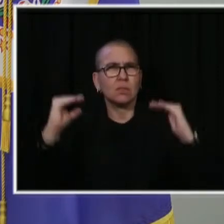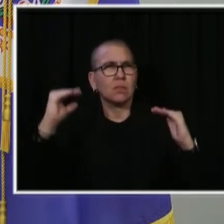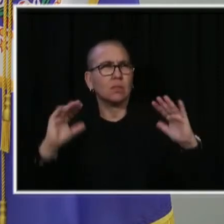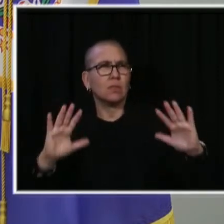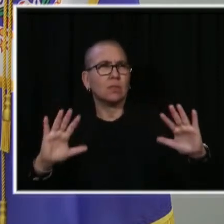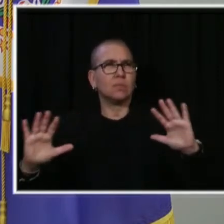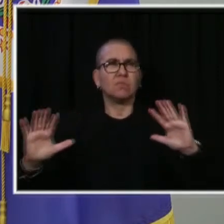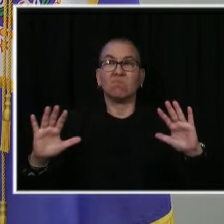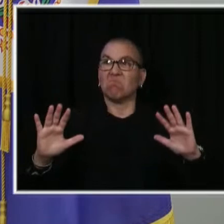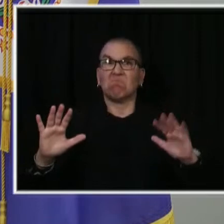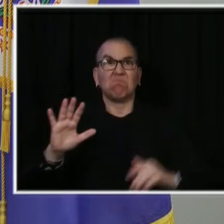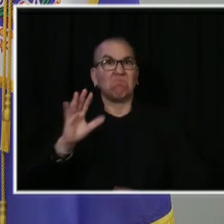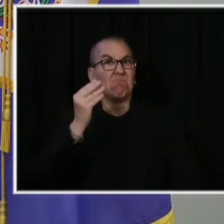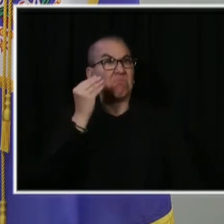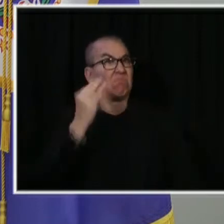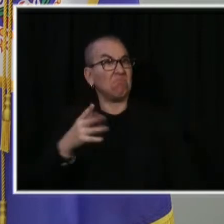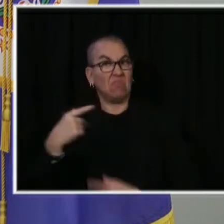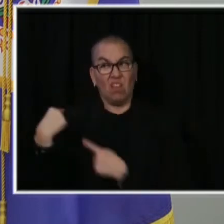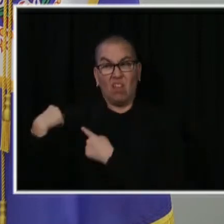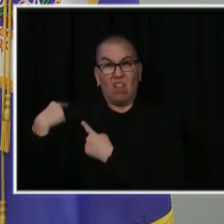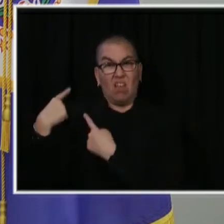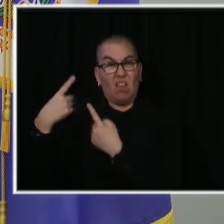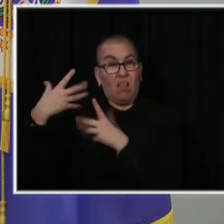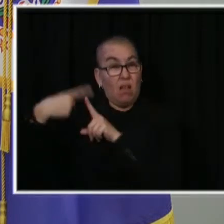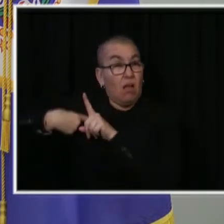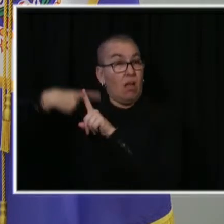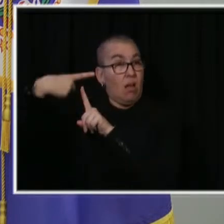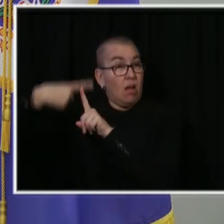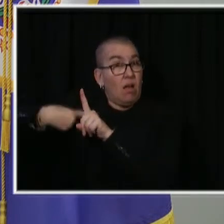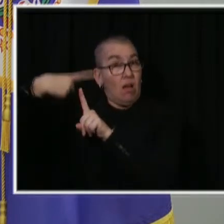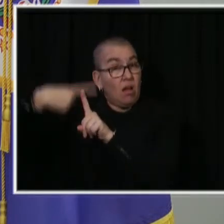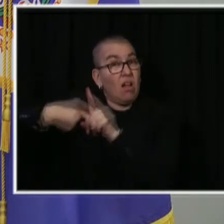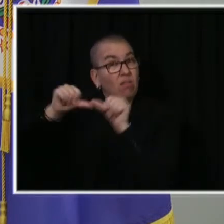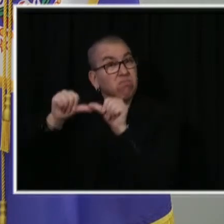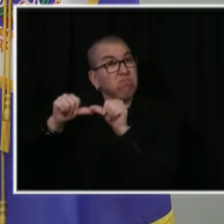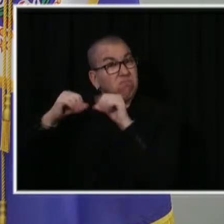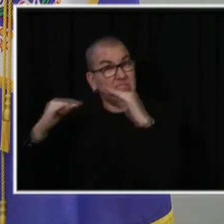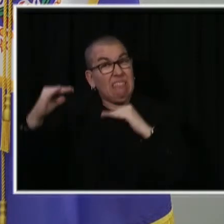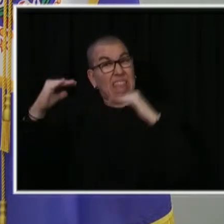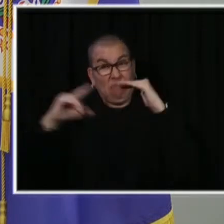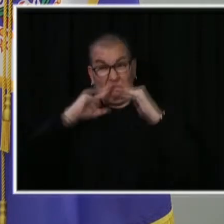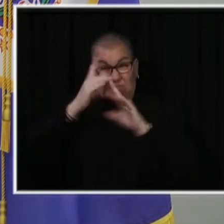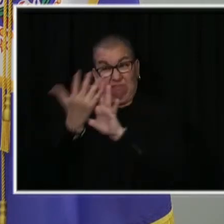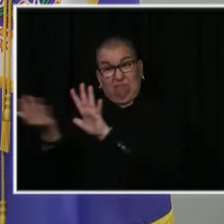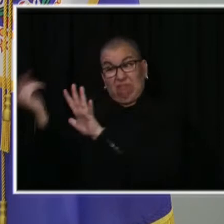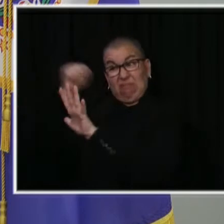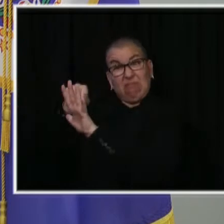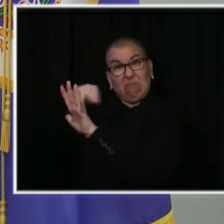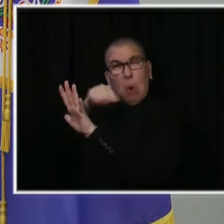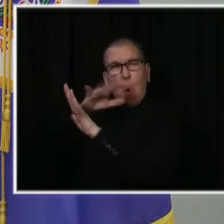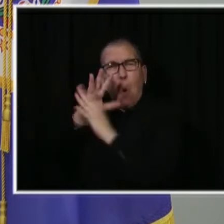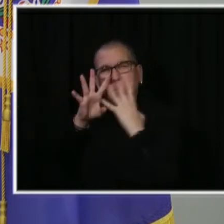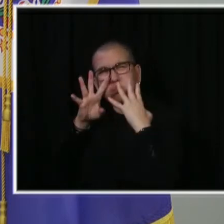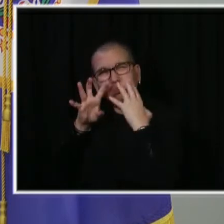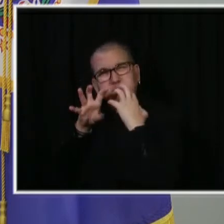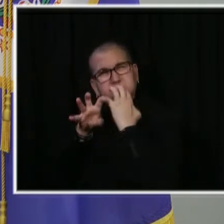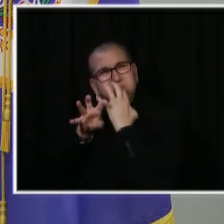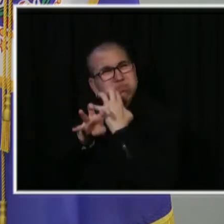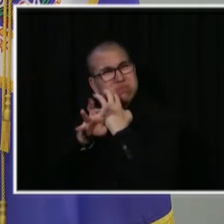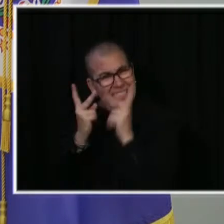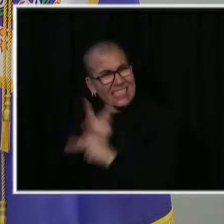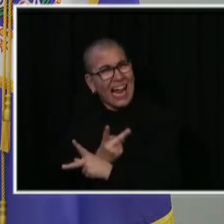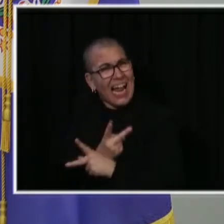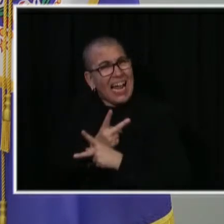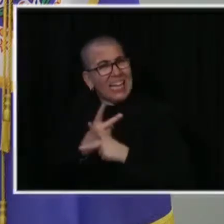year. And striking that balance is incredibly difficult. It has made for many a long day and